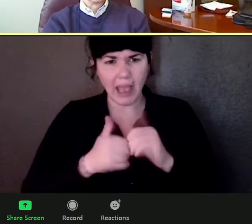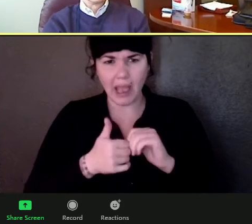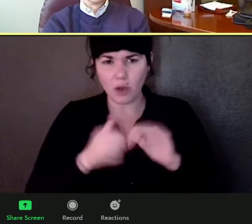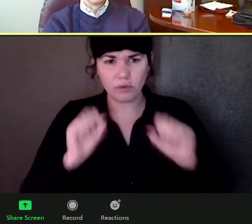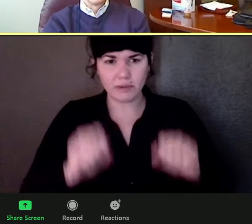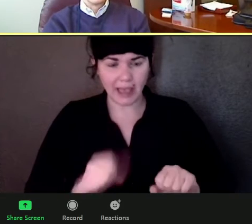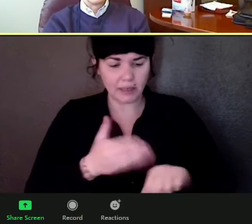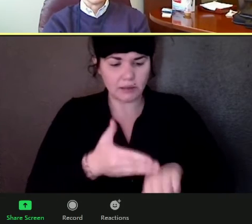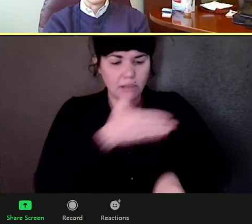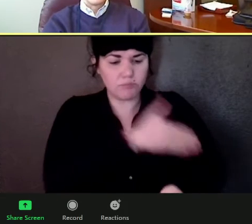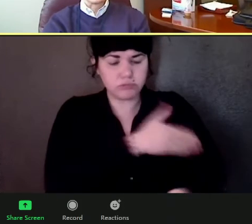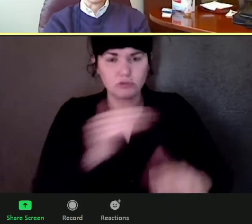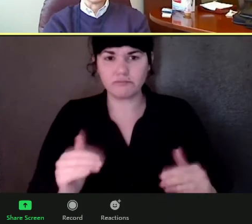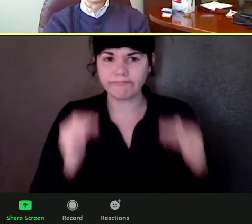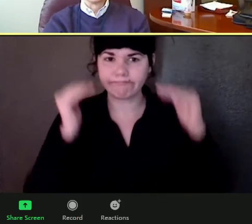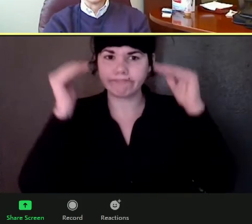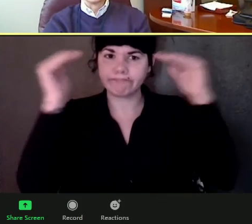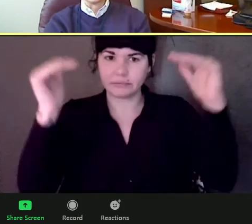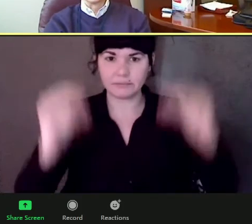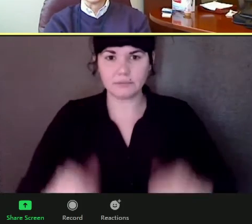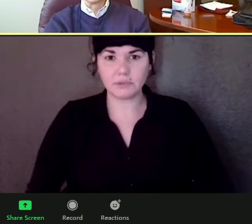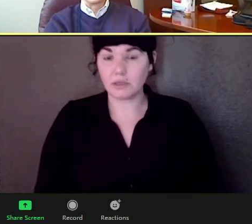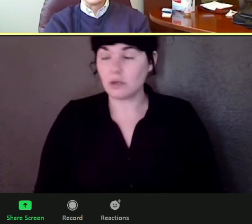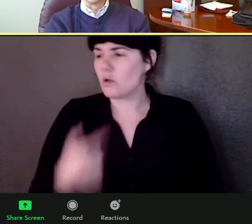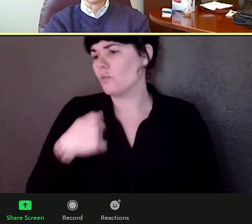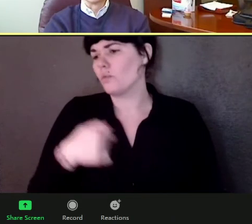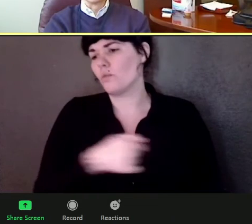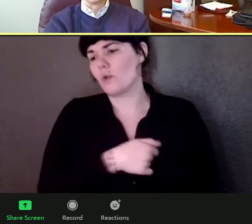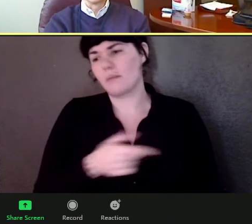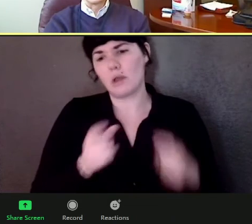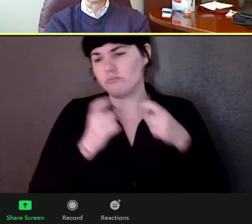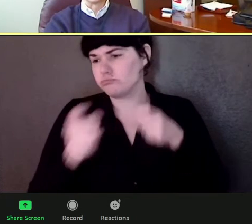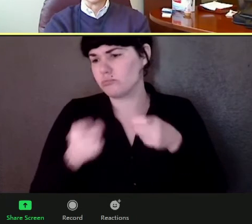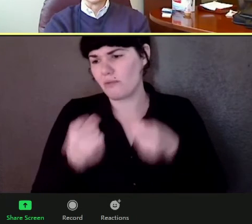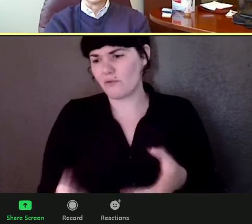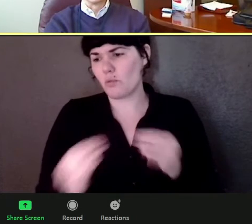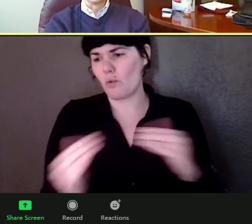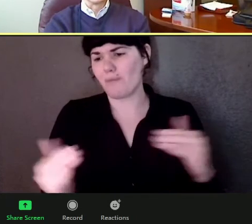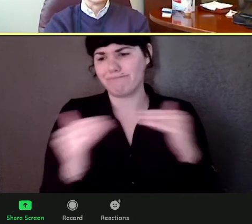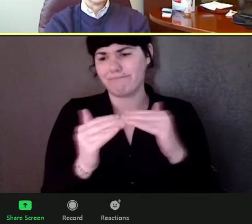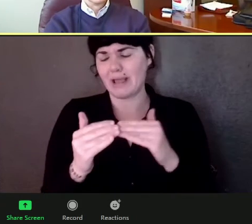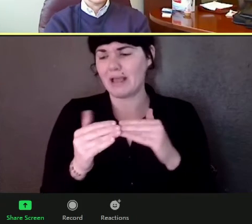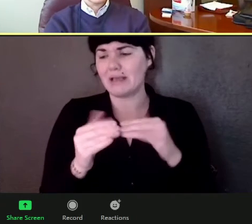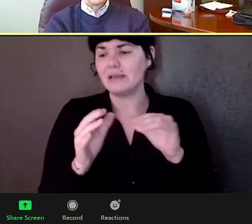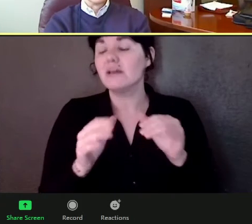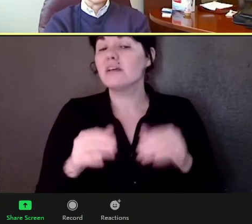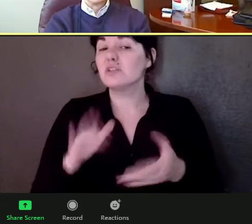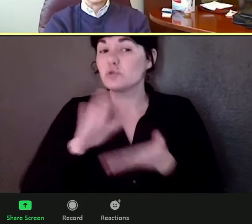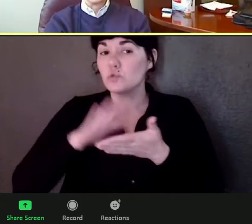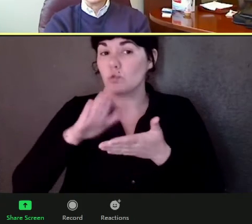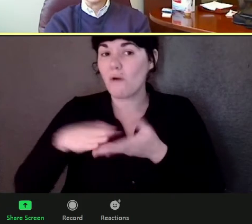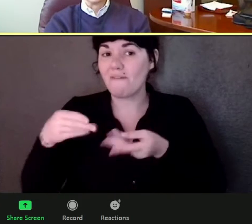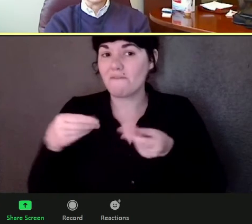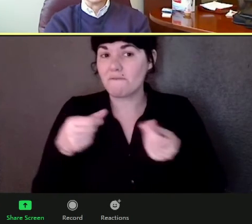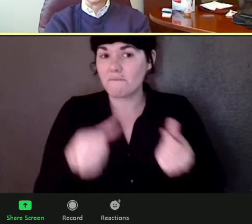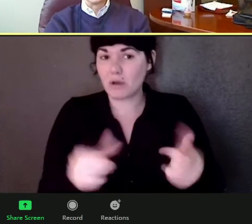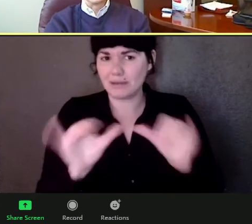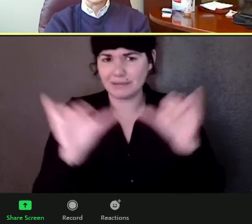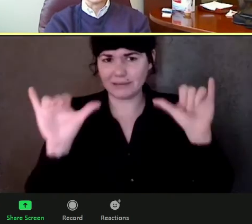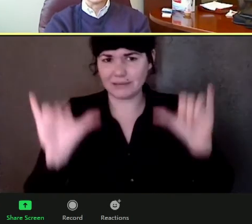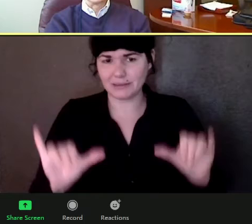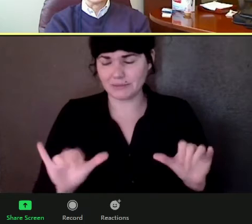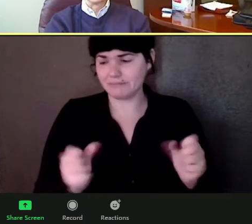we've been pushing for a more equitable school funding system now for the last several years. And I've done presentations